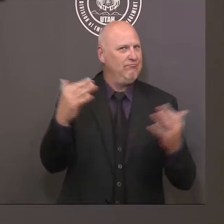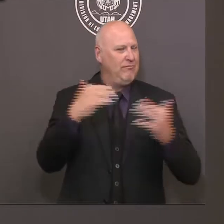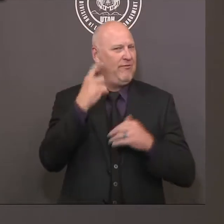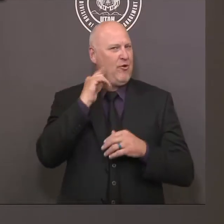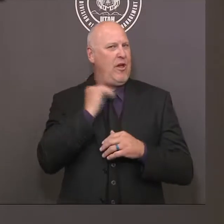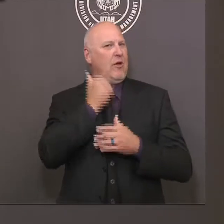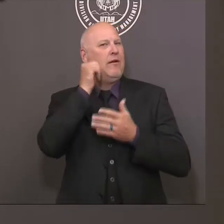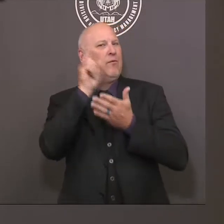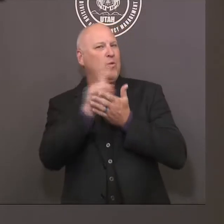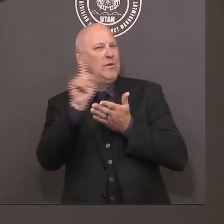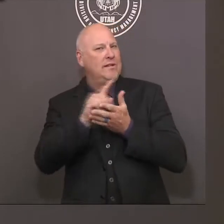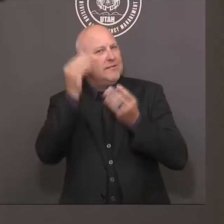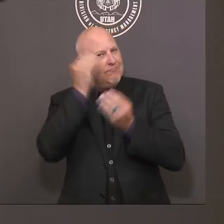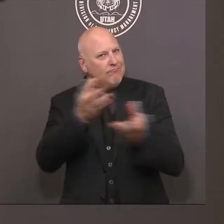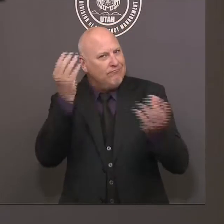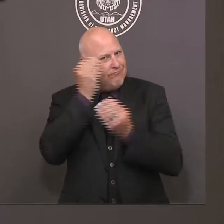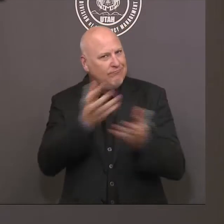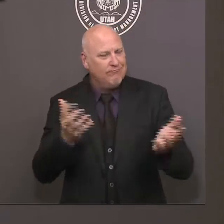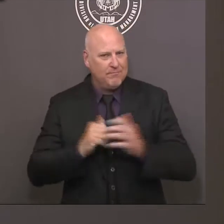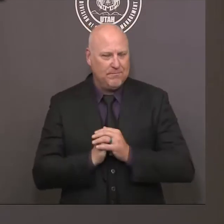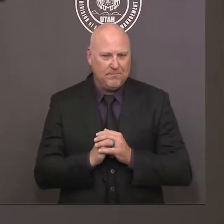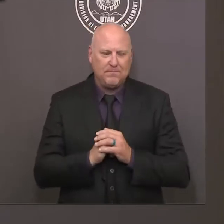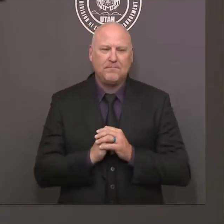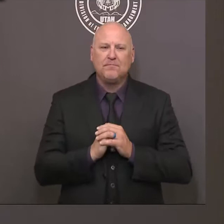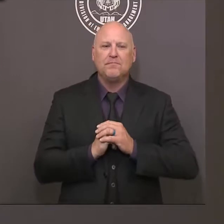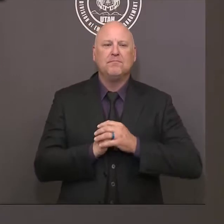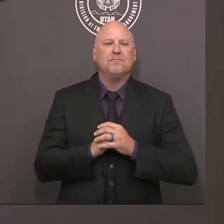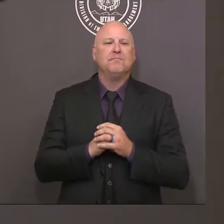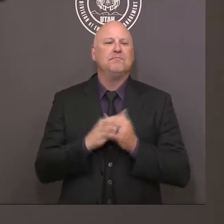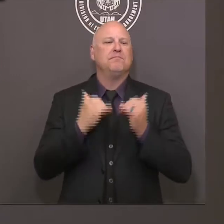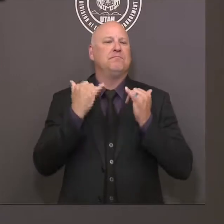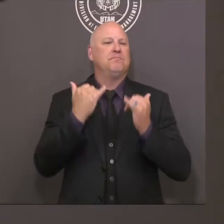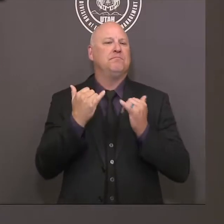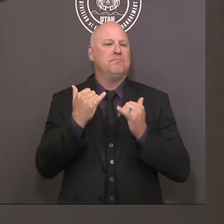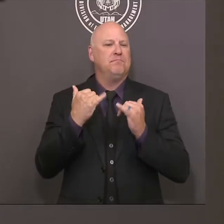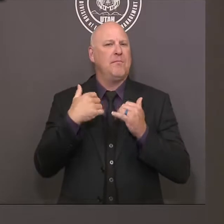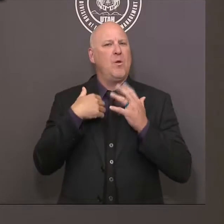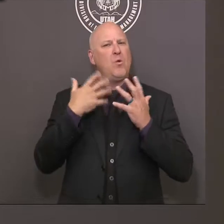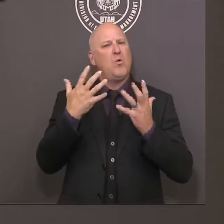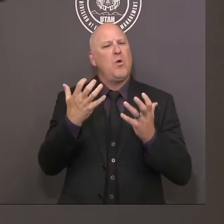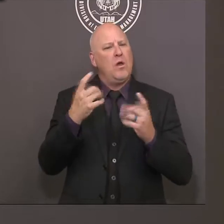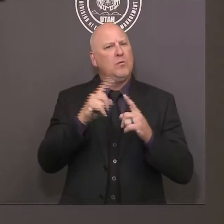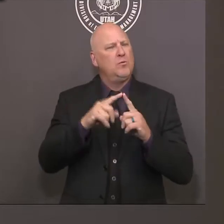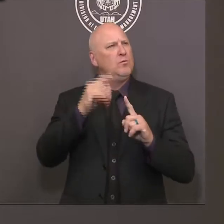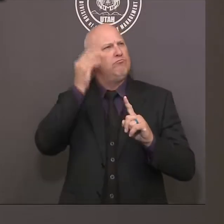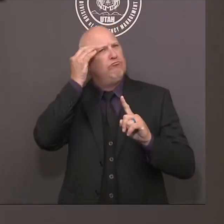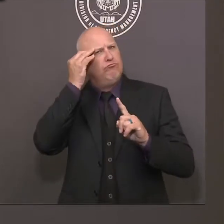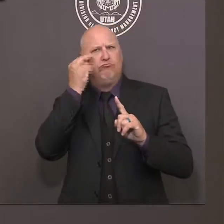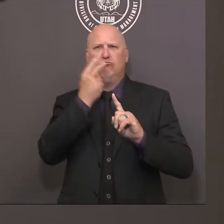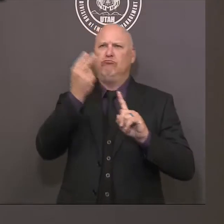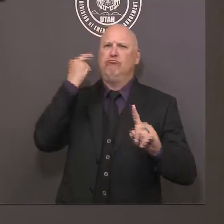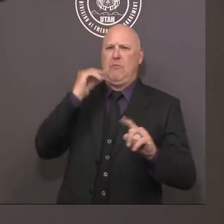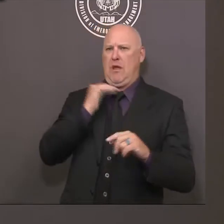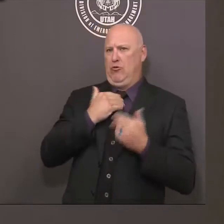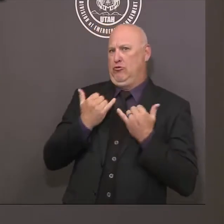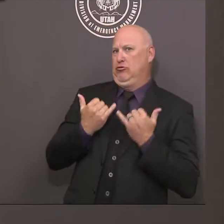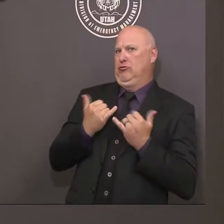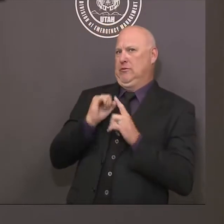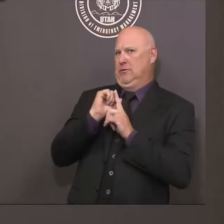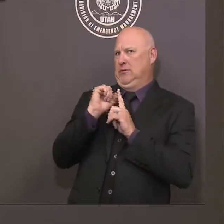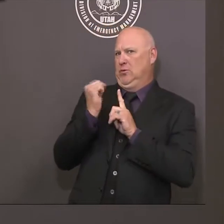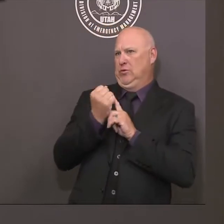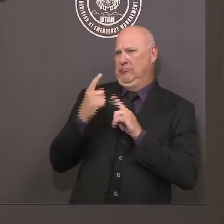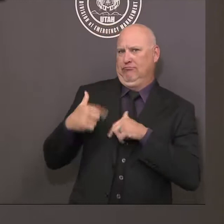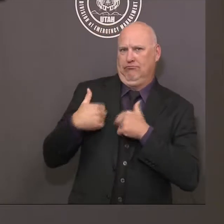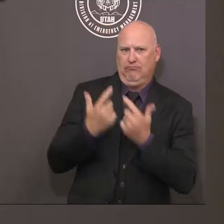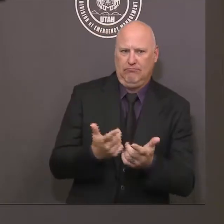much. As we reflect upon the current situation, we have here in the state of Utah and really around the country and around the